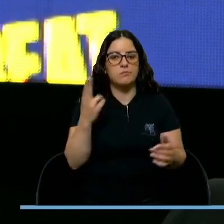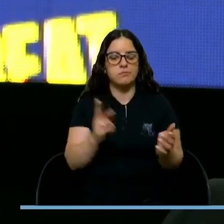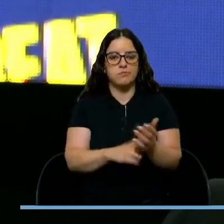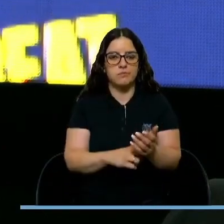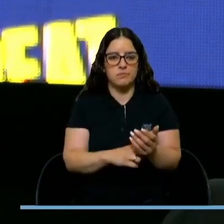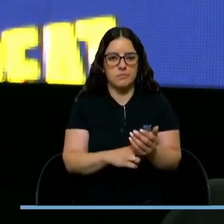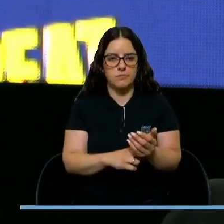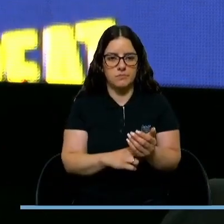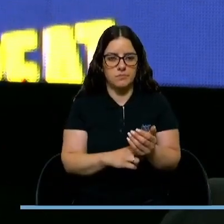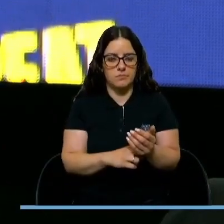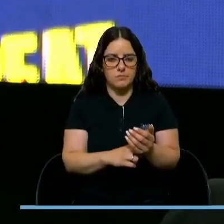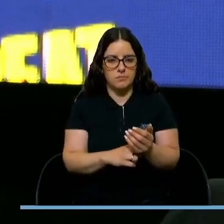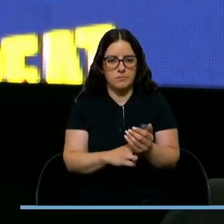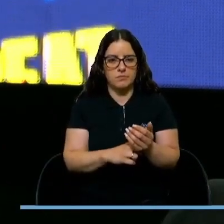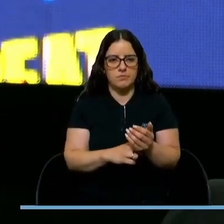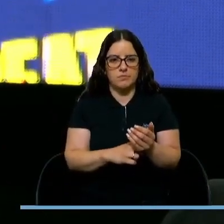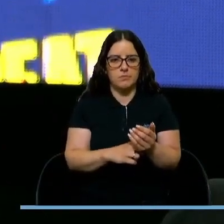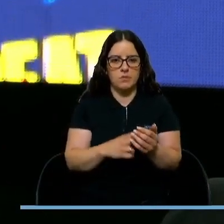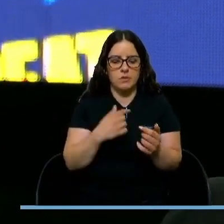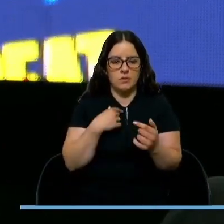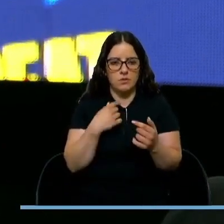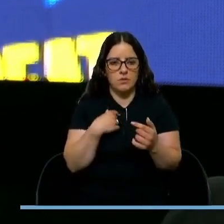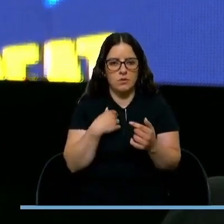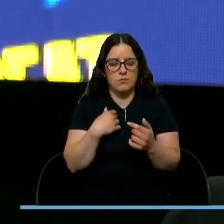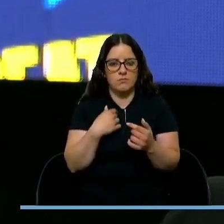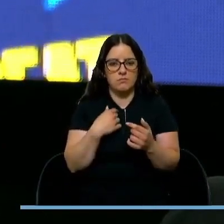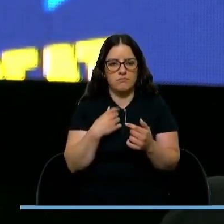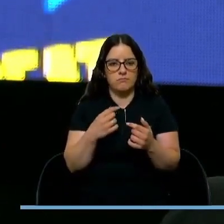And I tried to